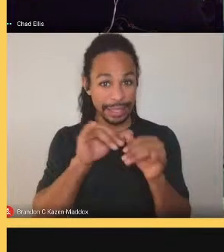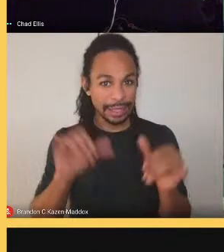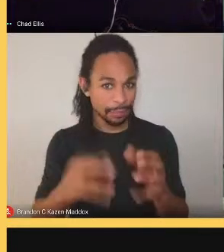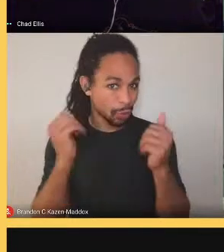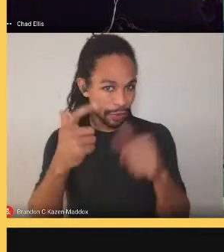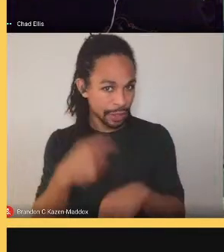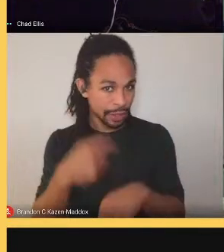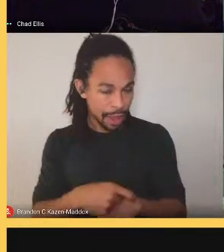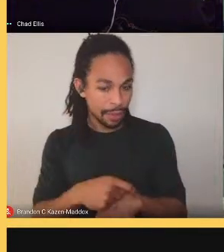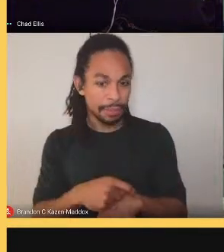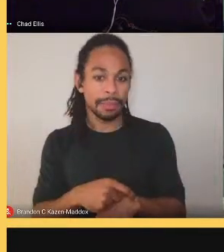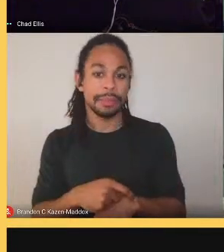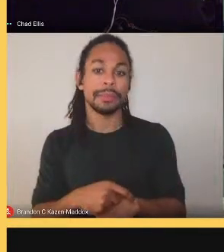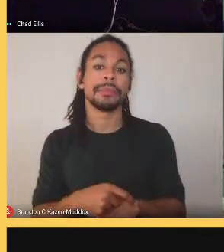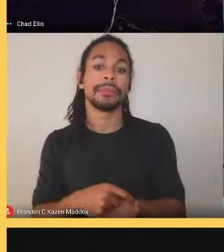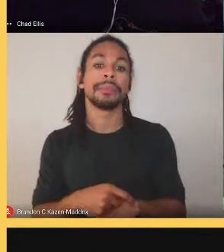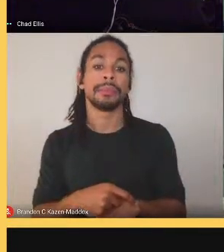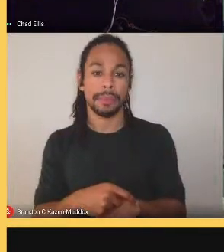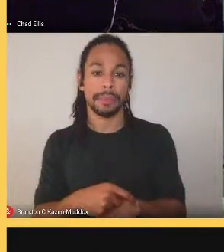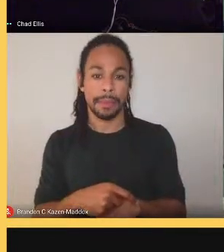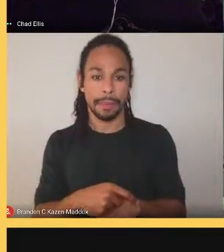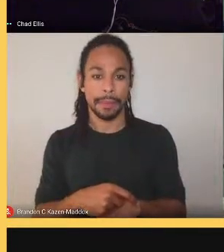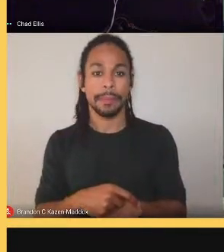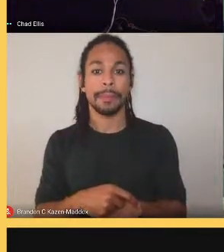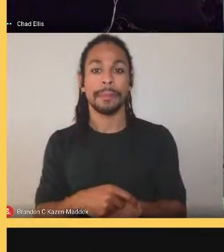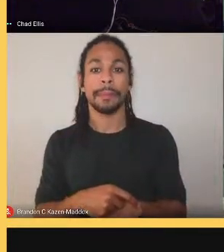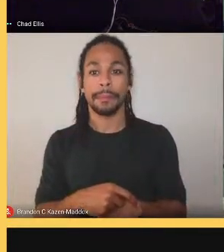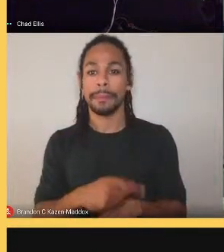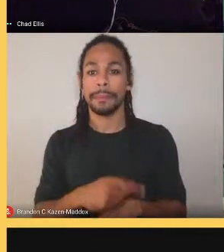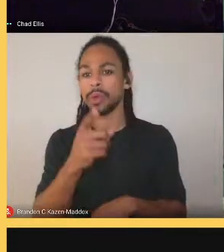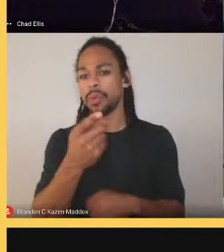as was mentioned, like failure is good.